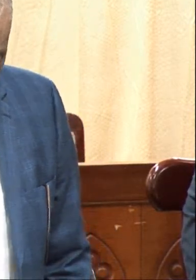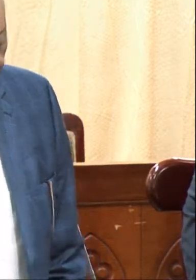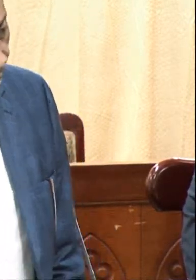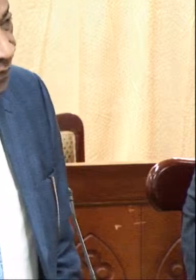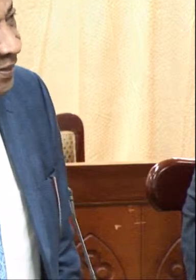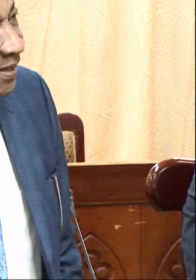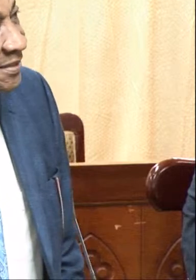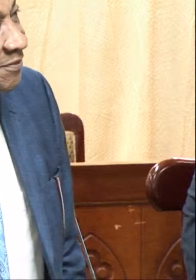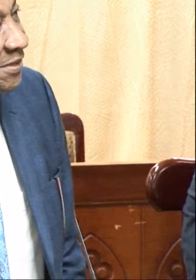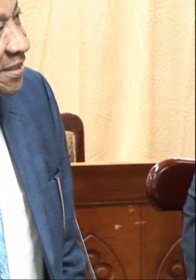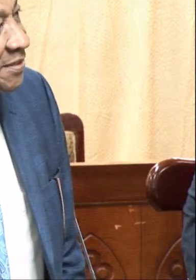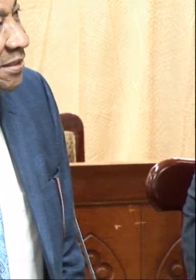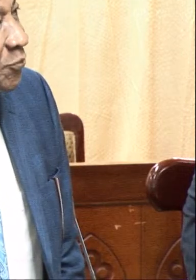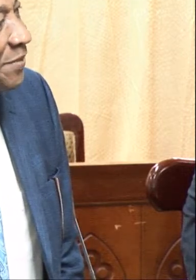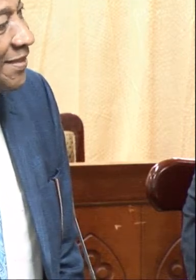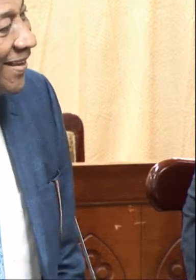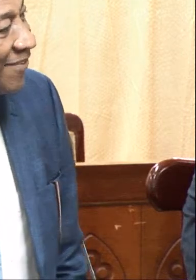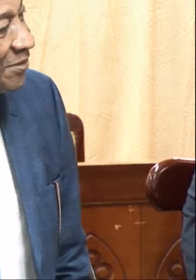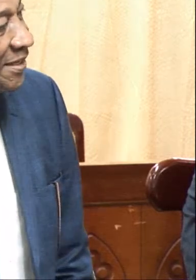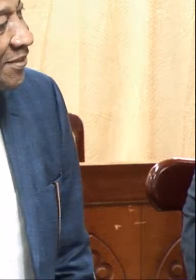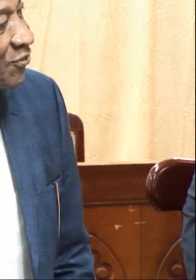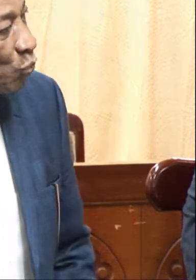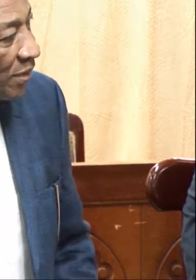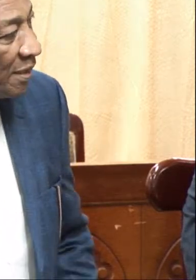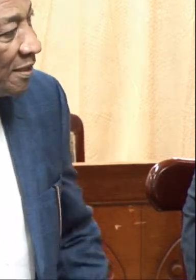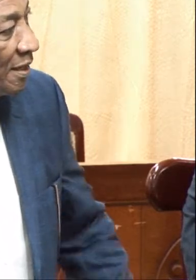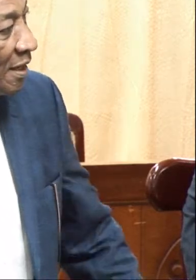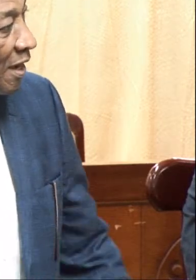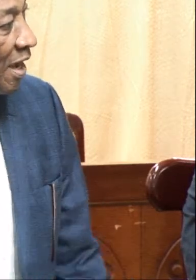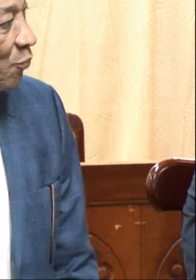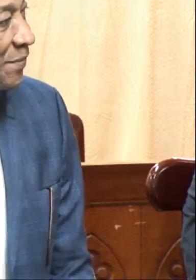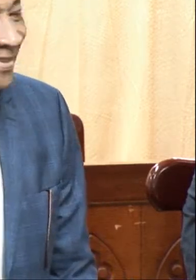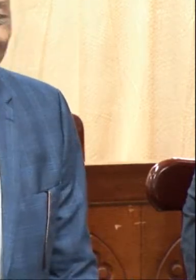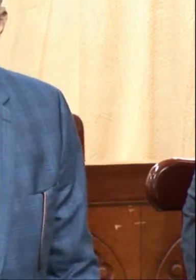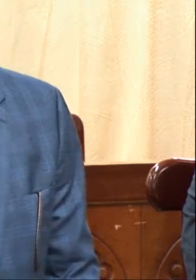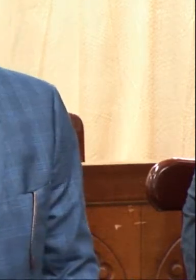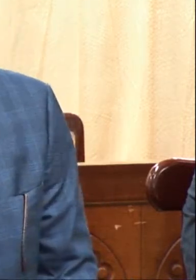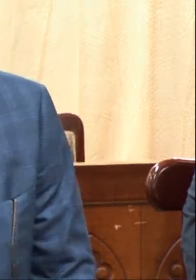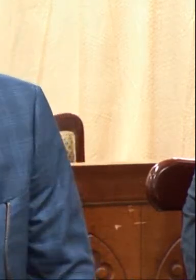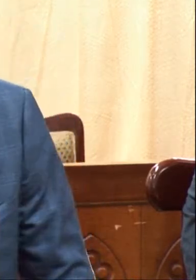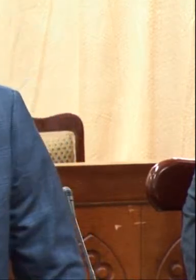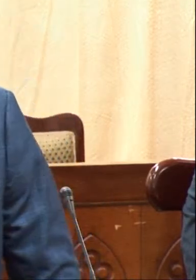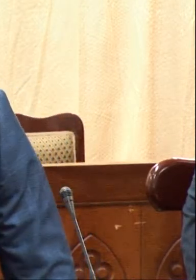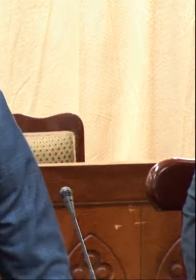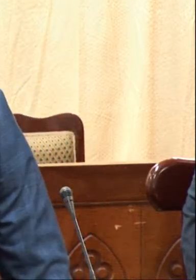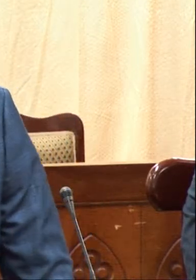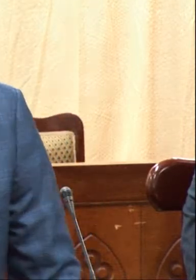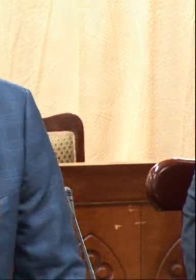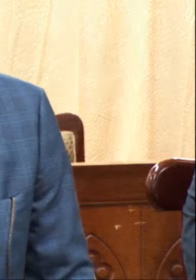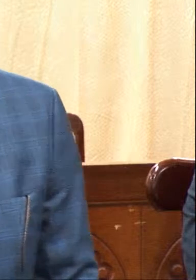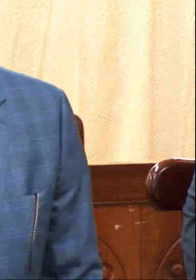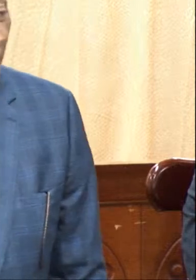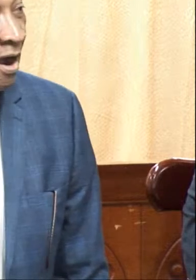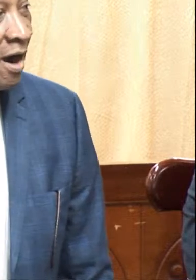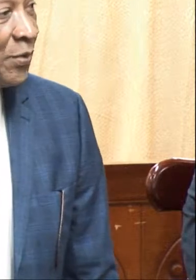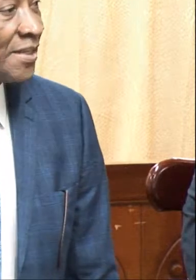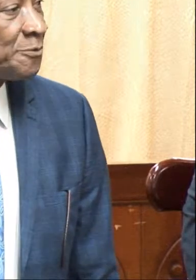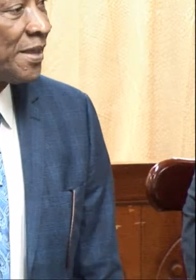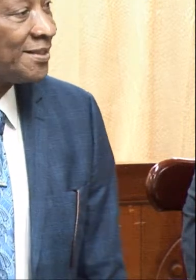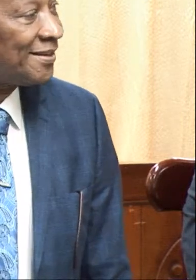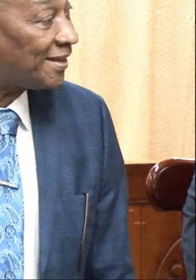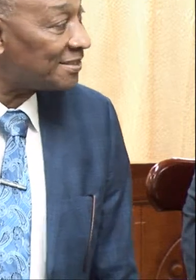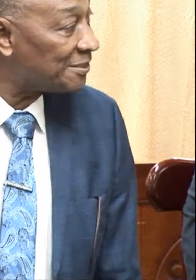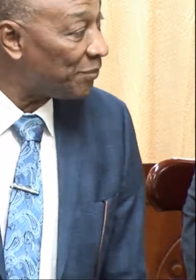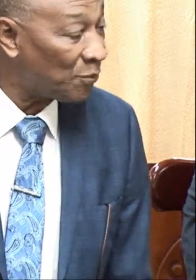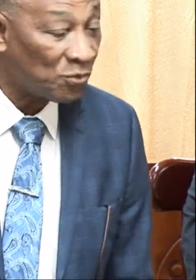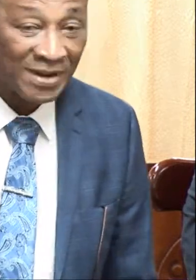proceeding over the next several days. Are we meeting every day this week? Are we meeting at the same time, 10 o'clock every day this week? Are we expecting that